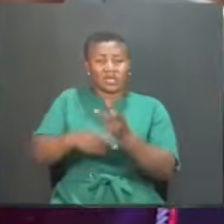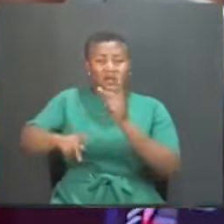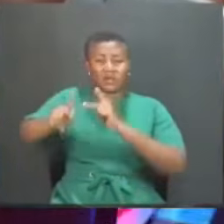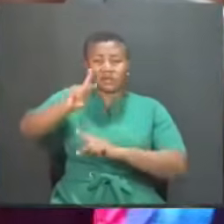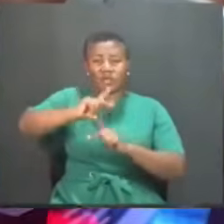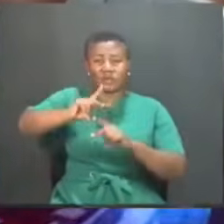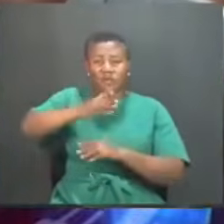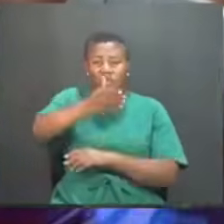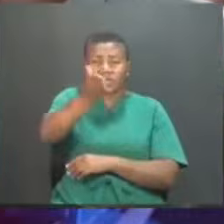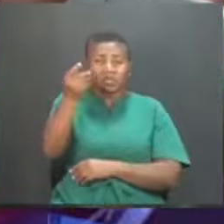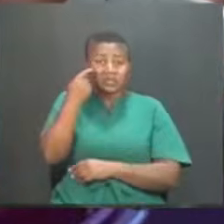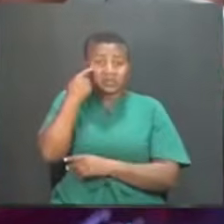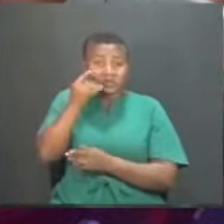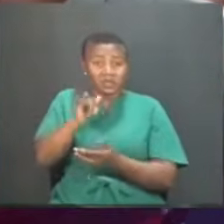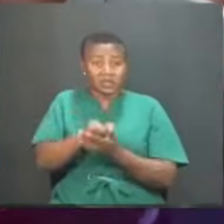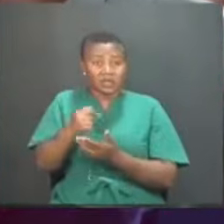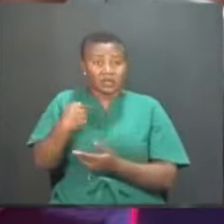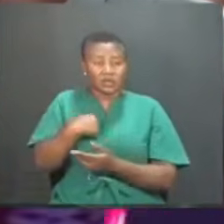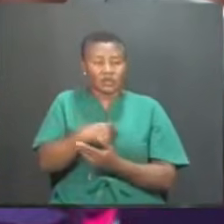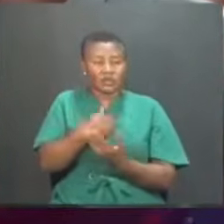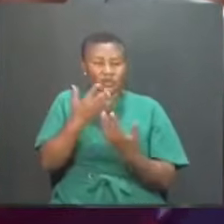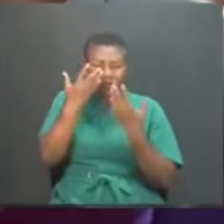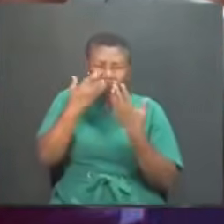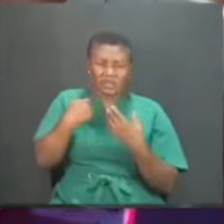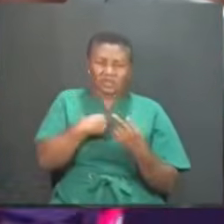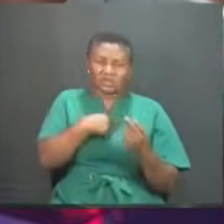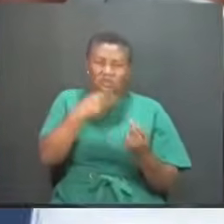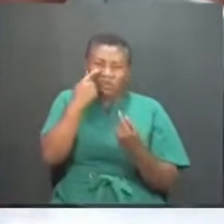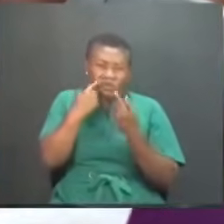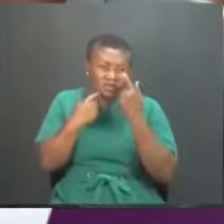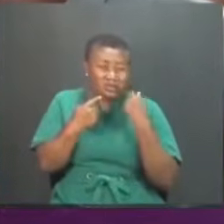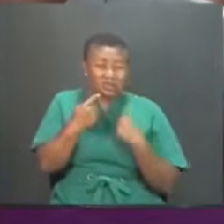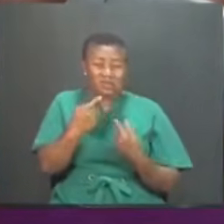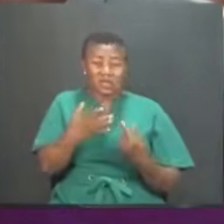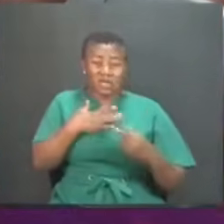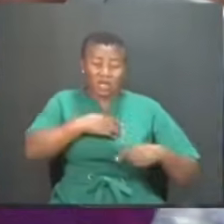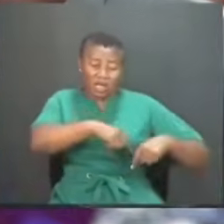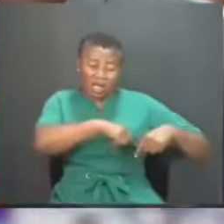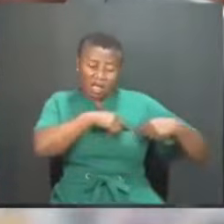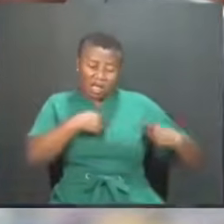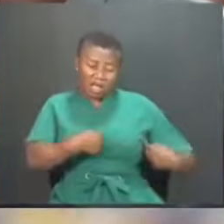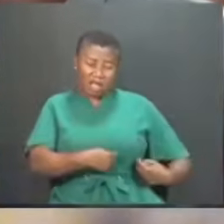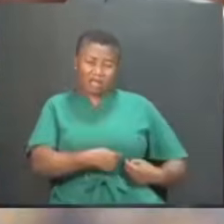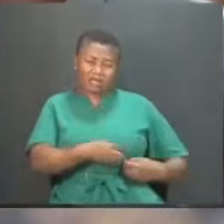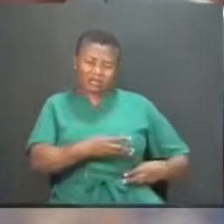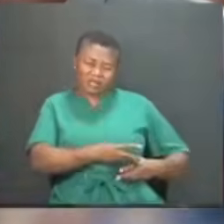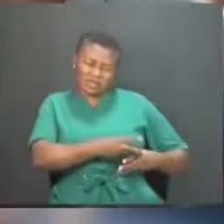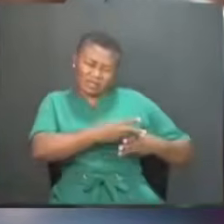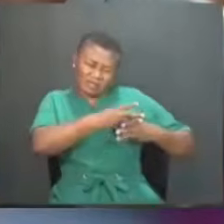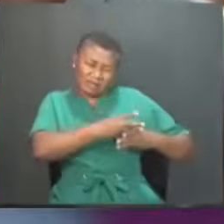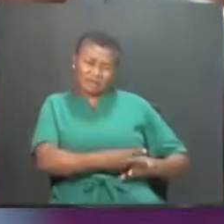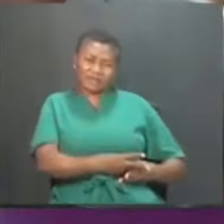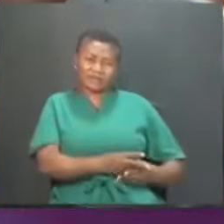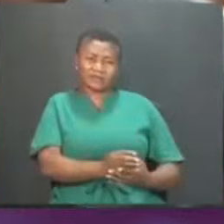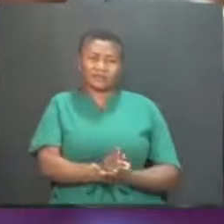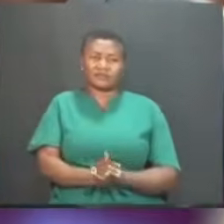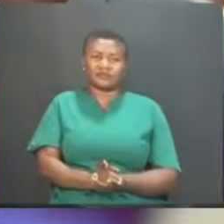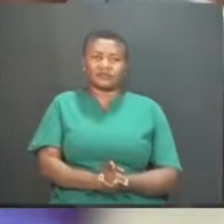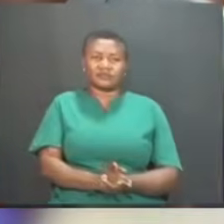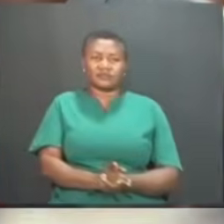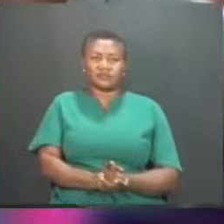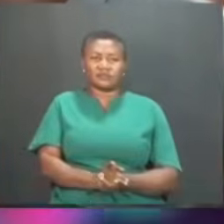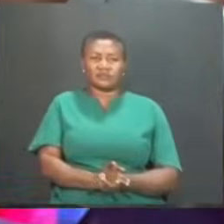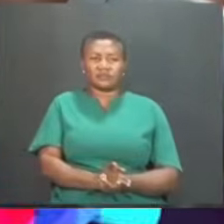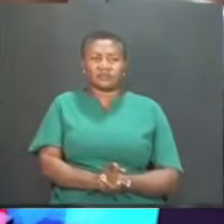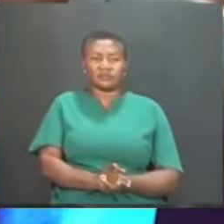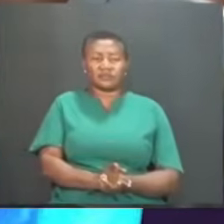that we are mourning, and all of us are sad in our hearts. I was so sad when the heckling was gradually becoming noisy. And